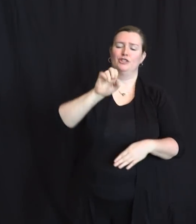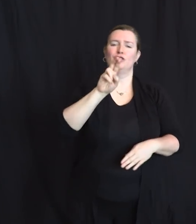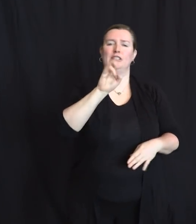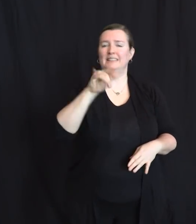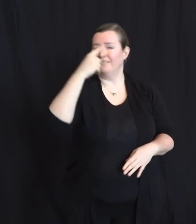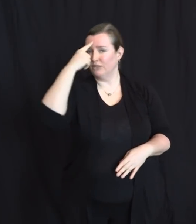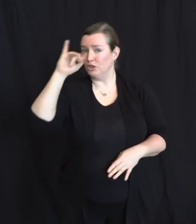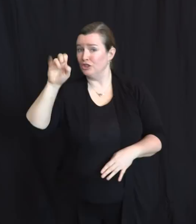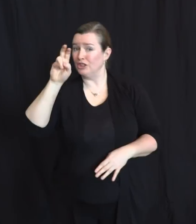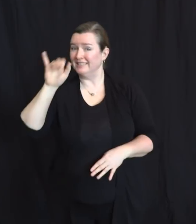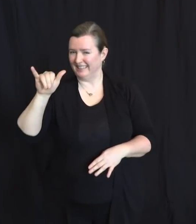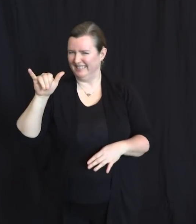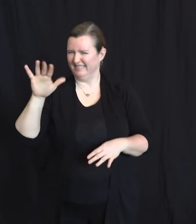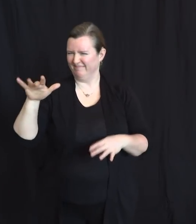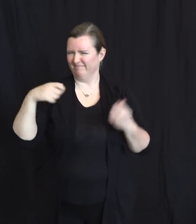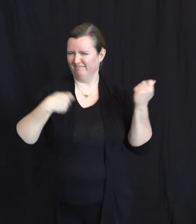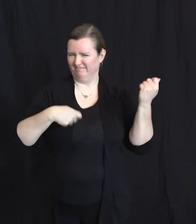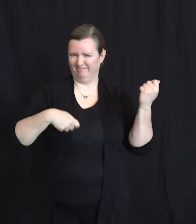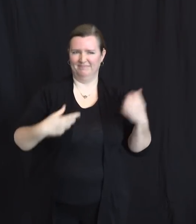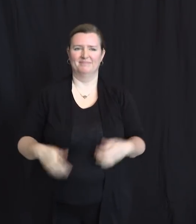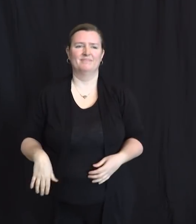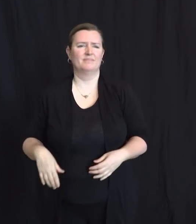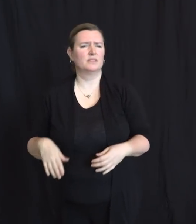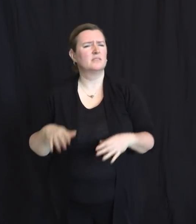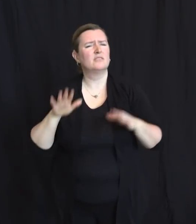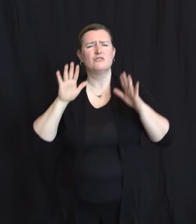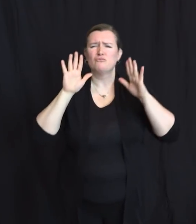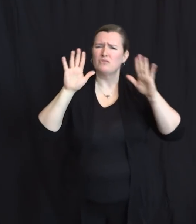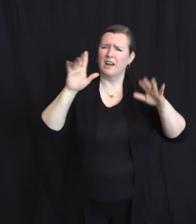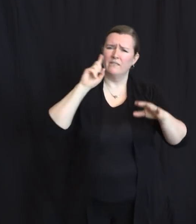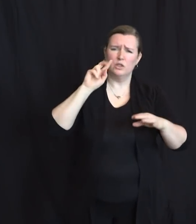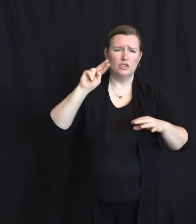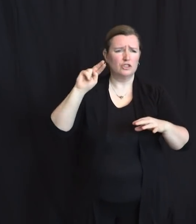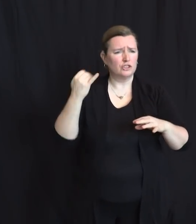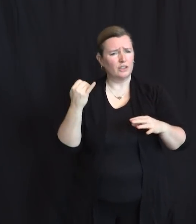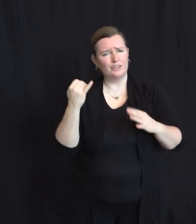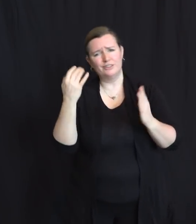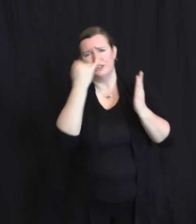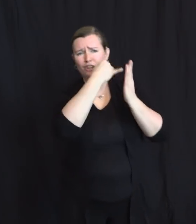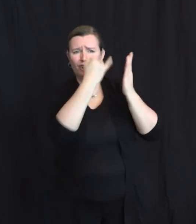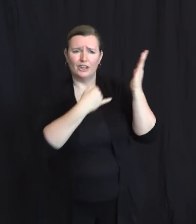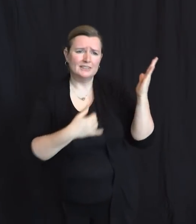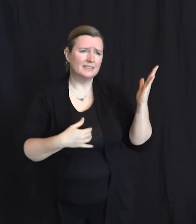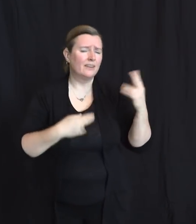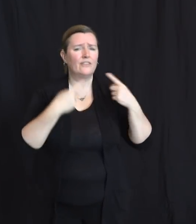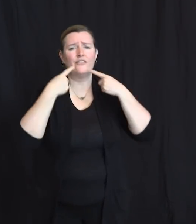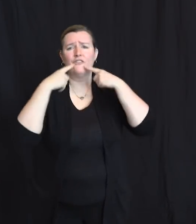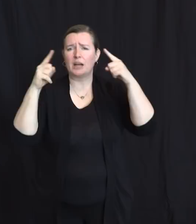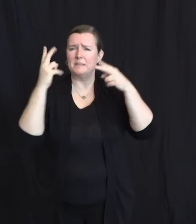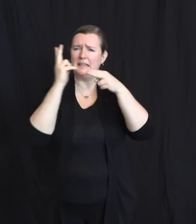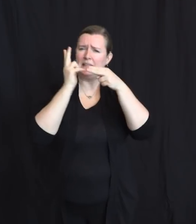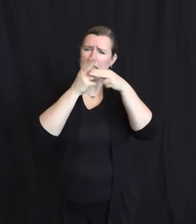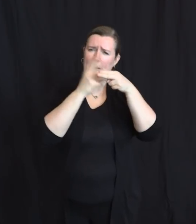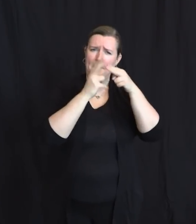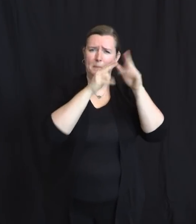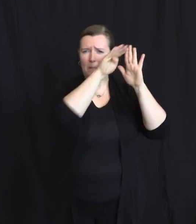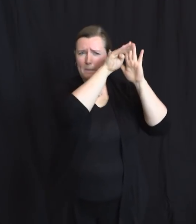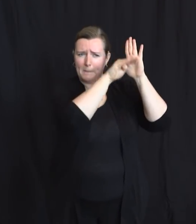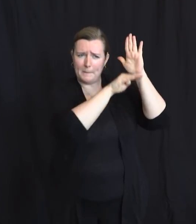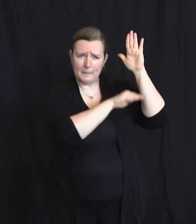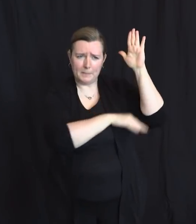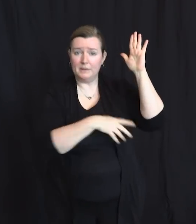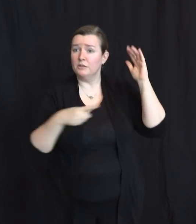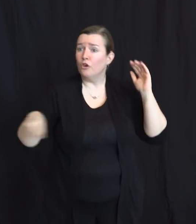To all the artists and Jersey icons who joined in, to every single one of you who watched and